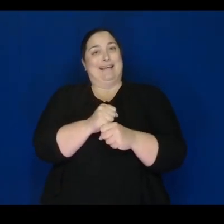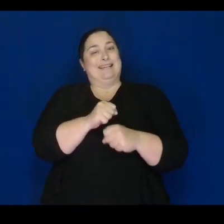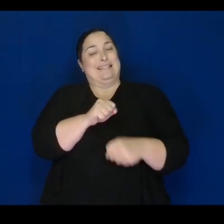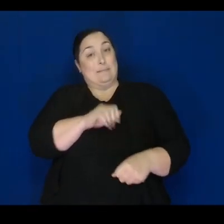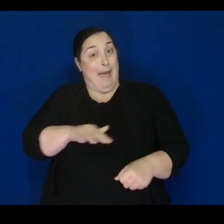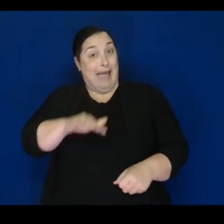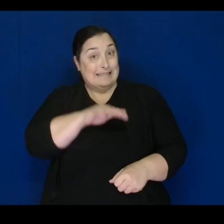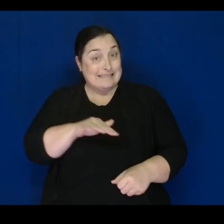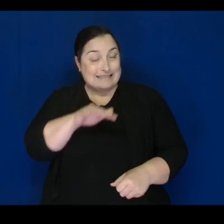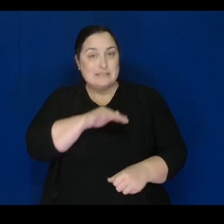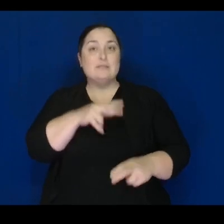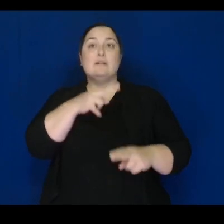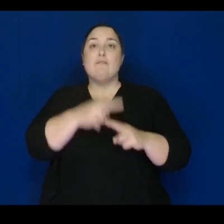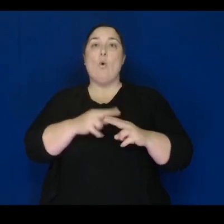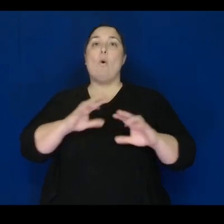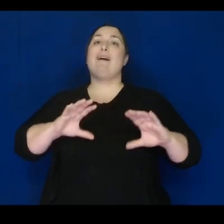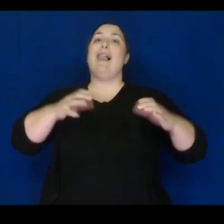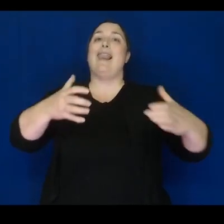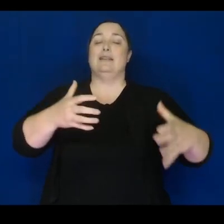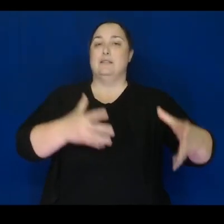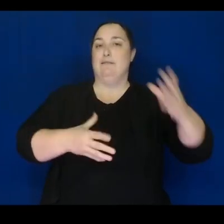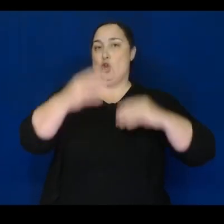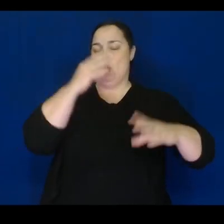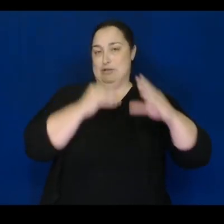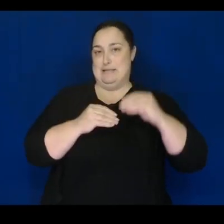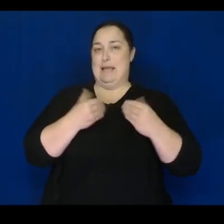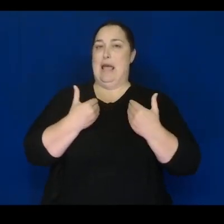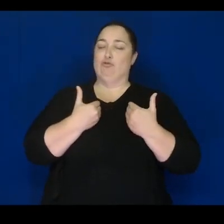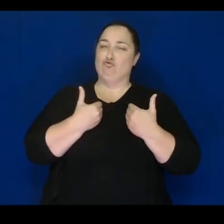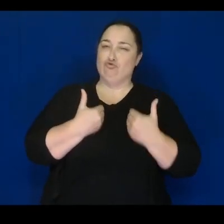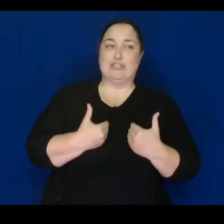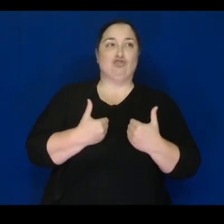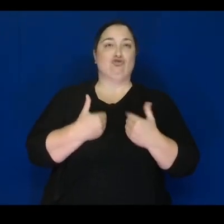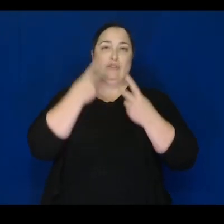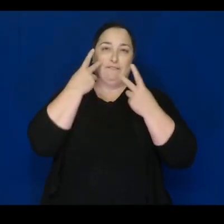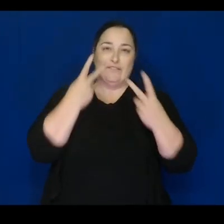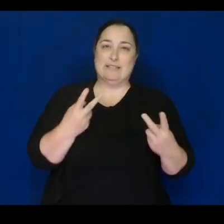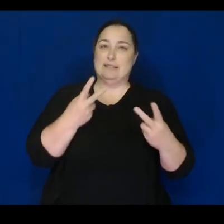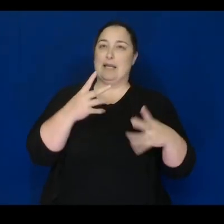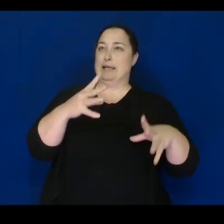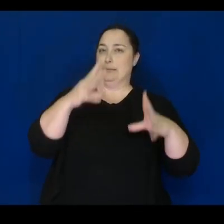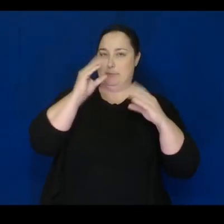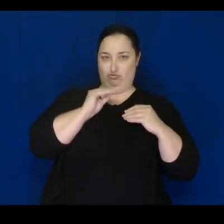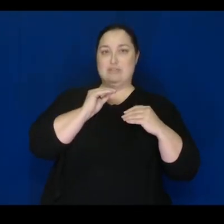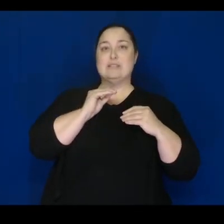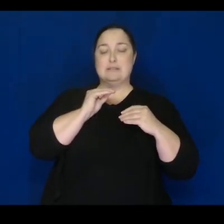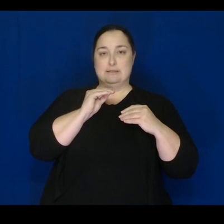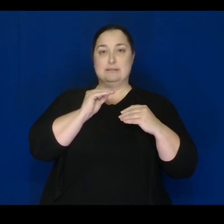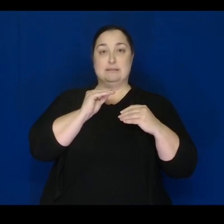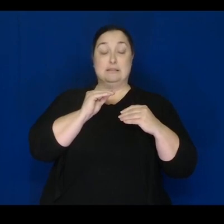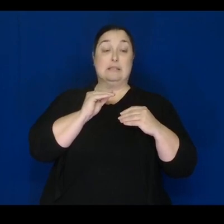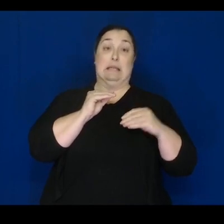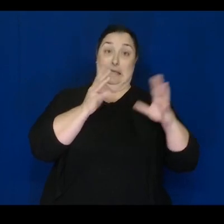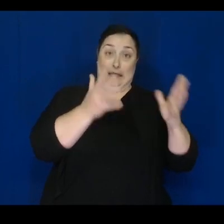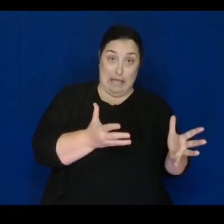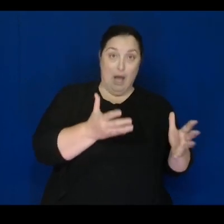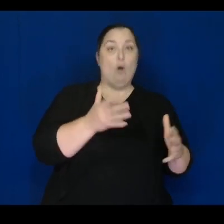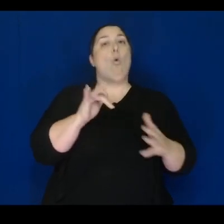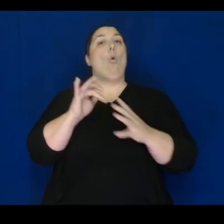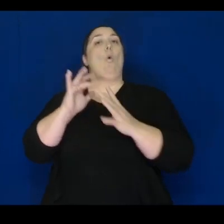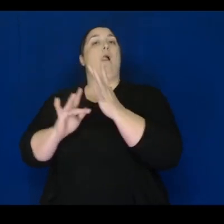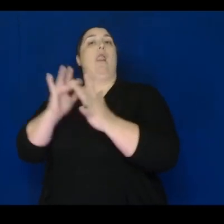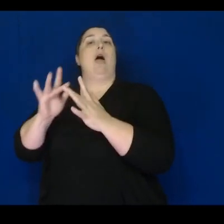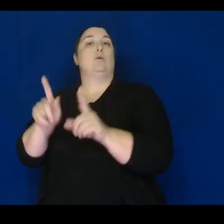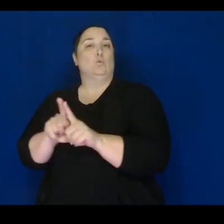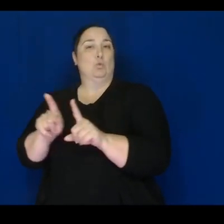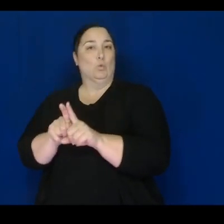cultivate collective learning and enrich visitor experiences throughout the gallery, or in the digital space as well, where we're